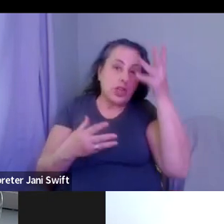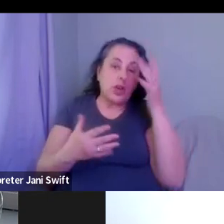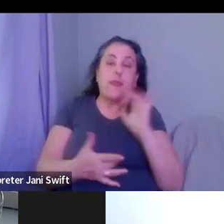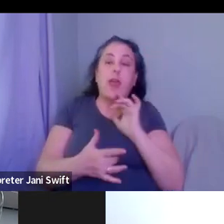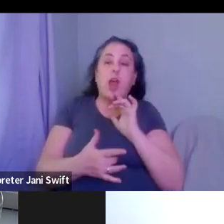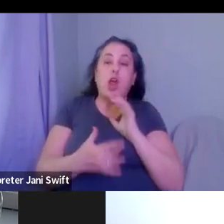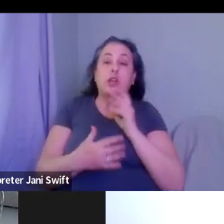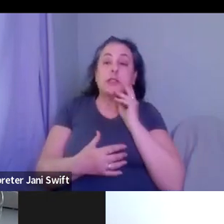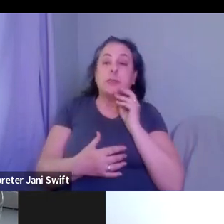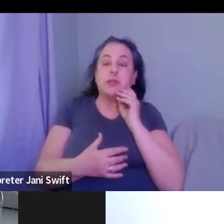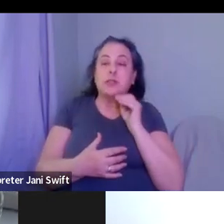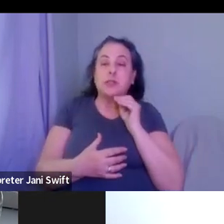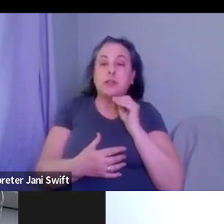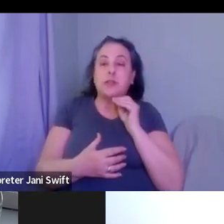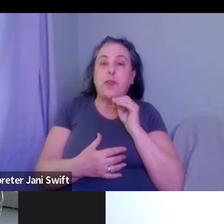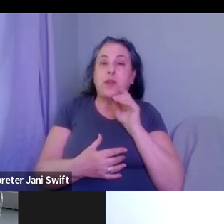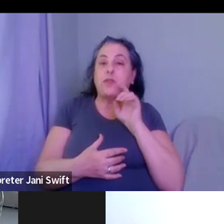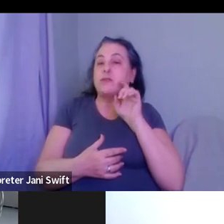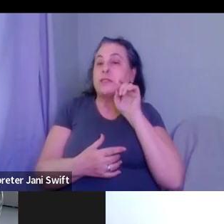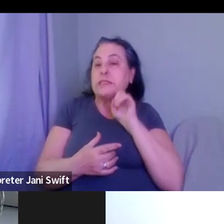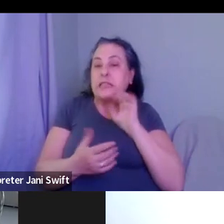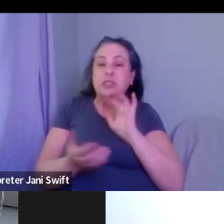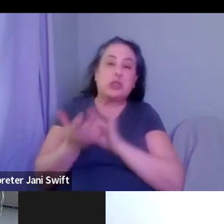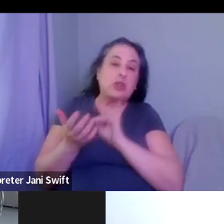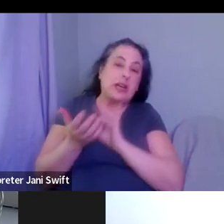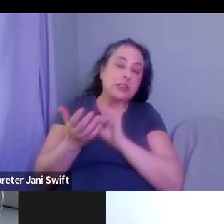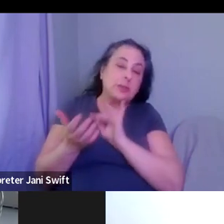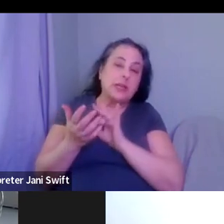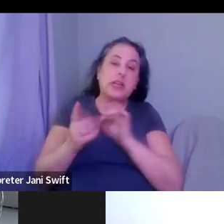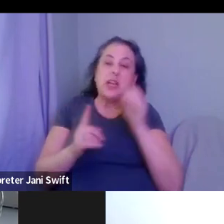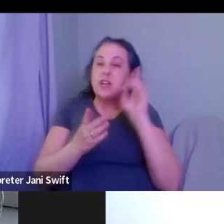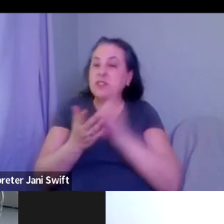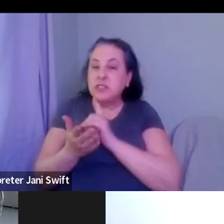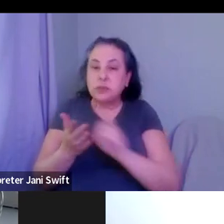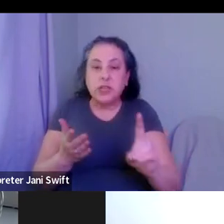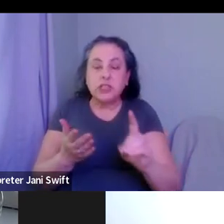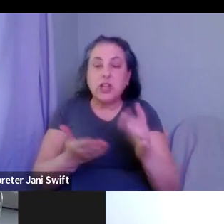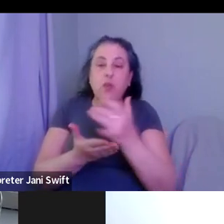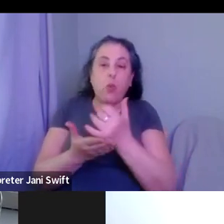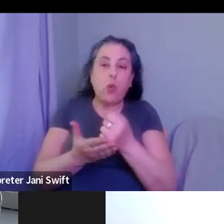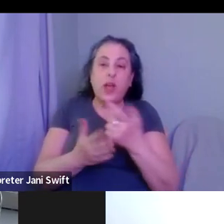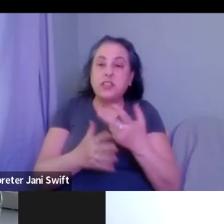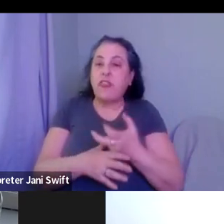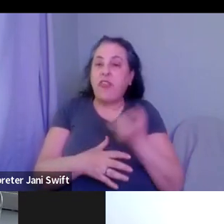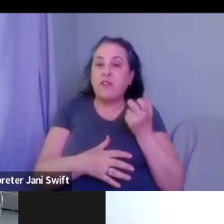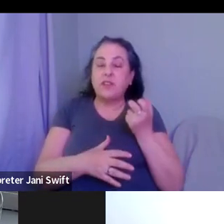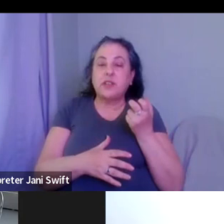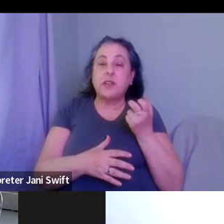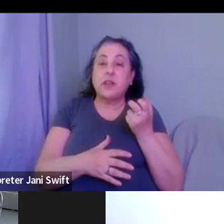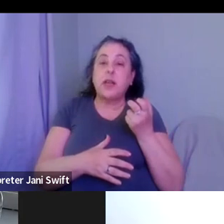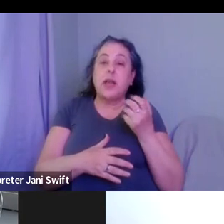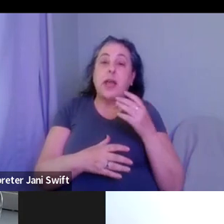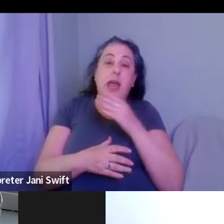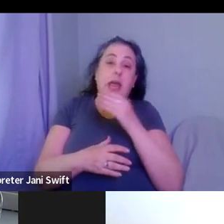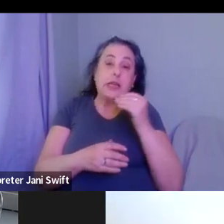experiences of sexual harassment, of discrimination, of wage theft. And I think in addition to